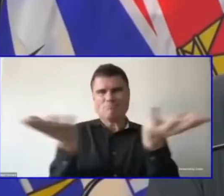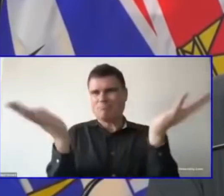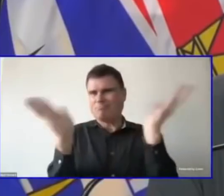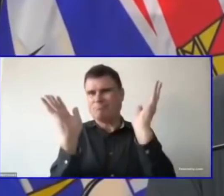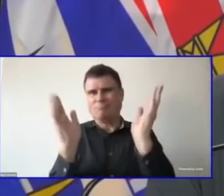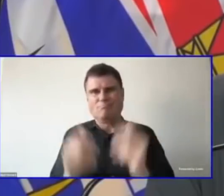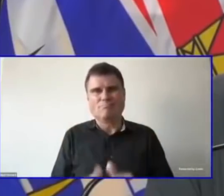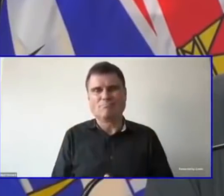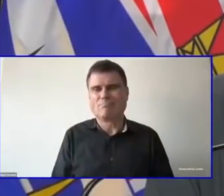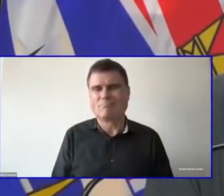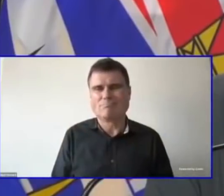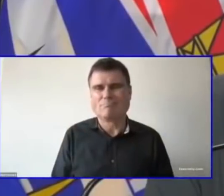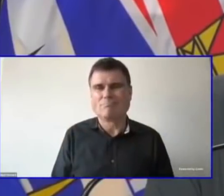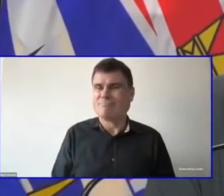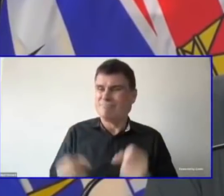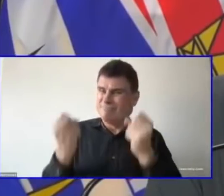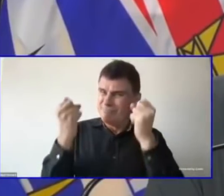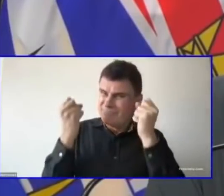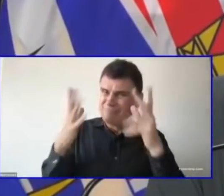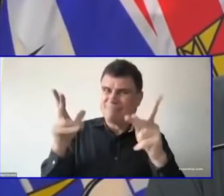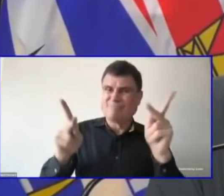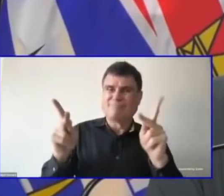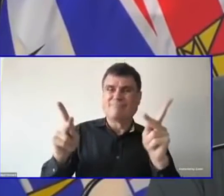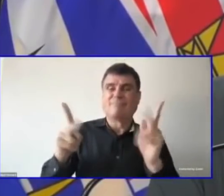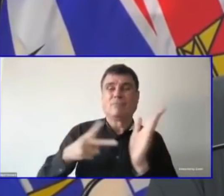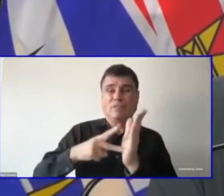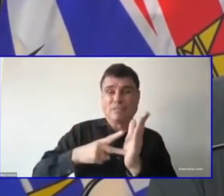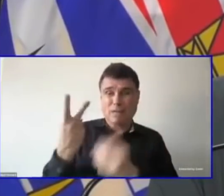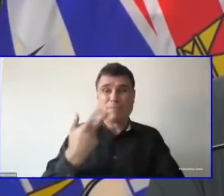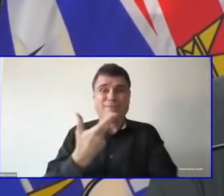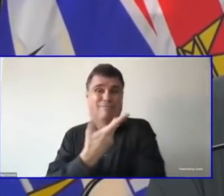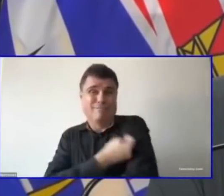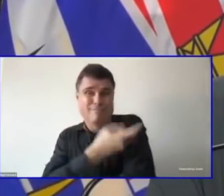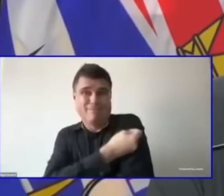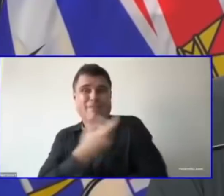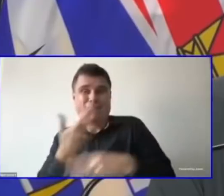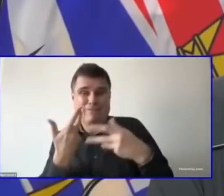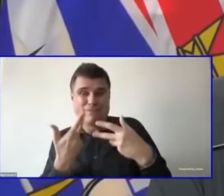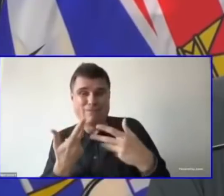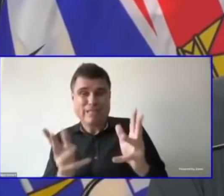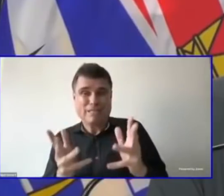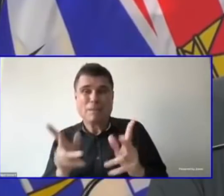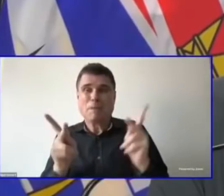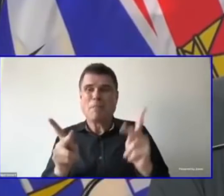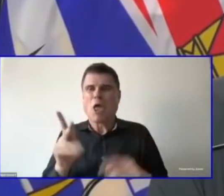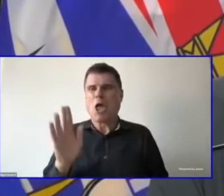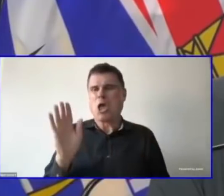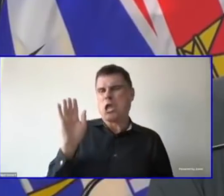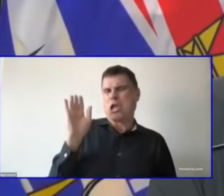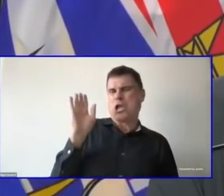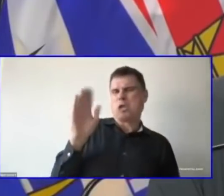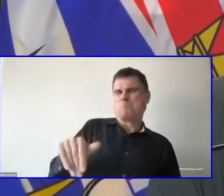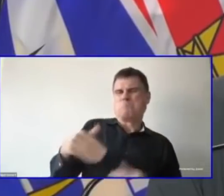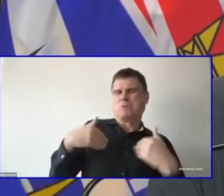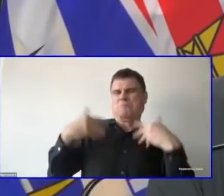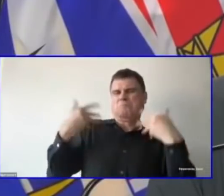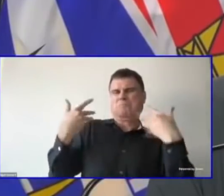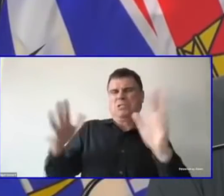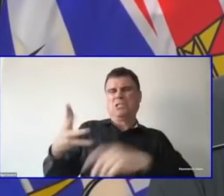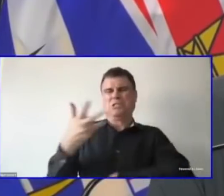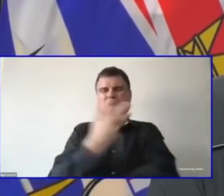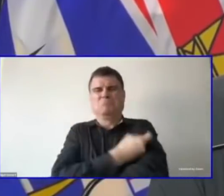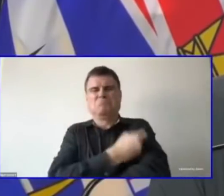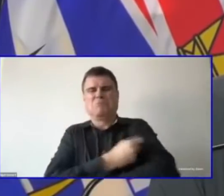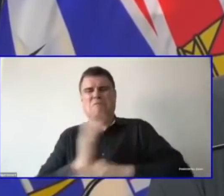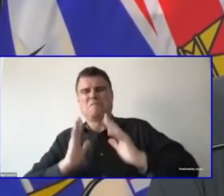people with to express the urgency of the situation? Many people probably think they're bulletproof right now with double doses,